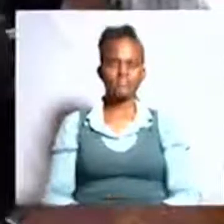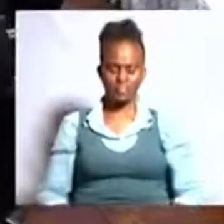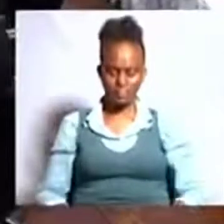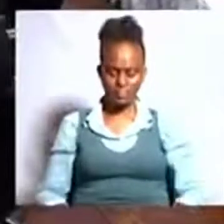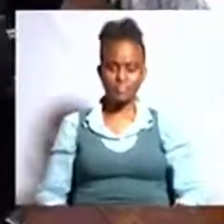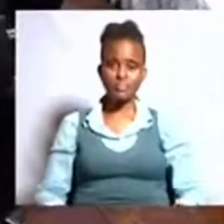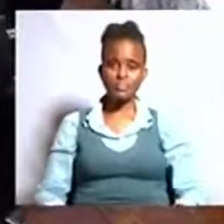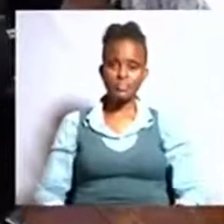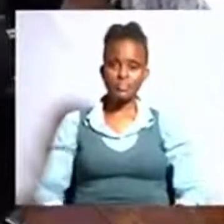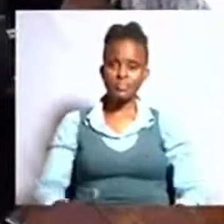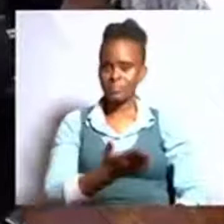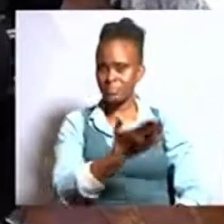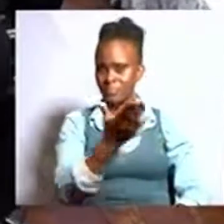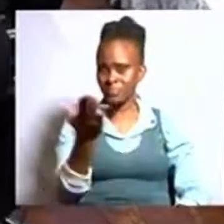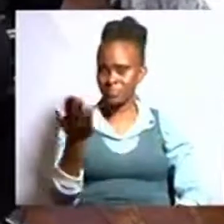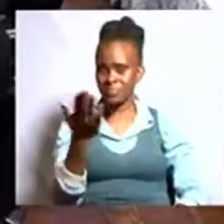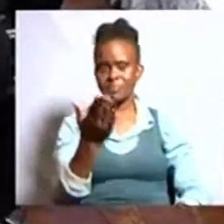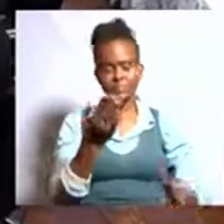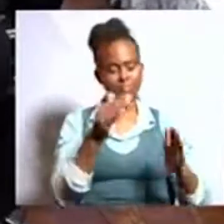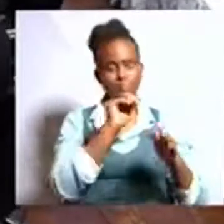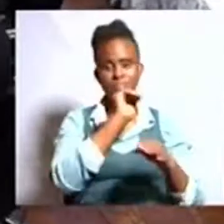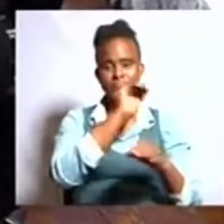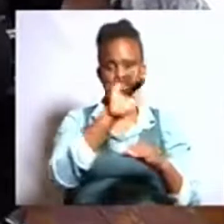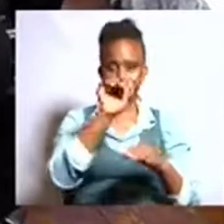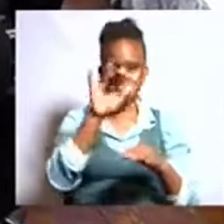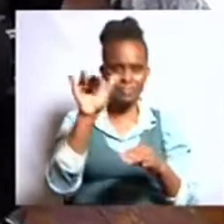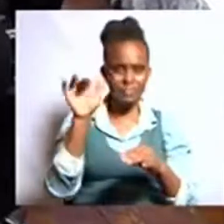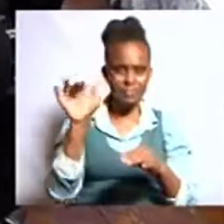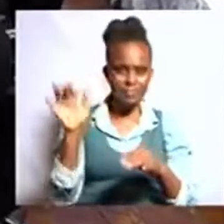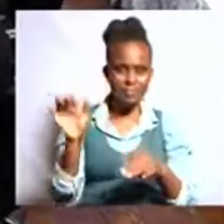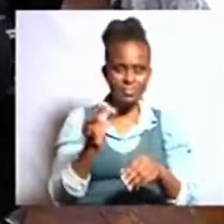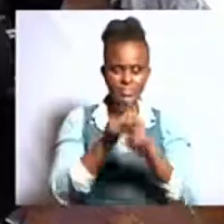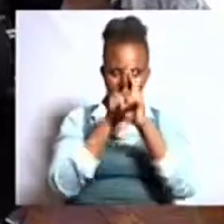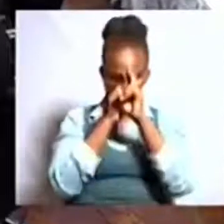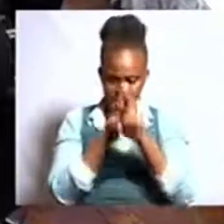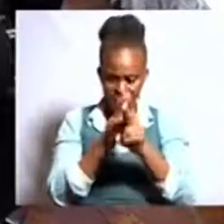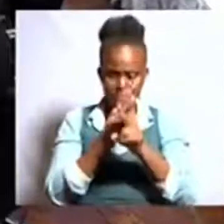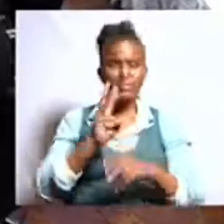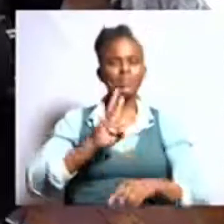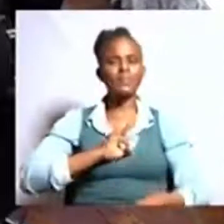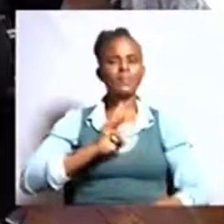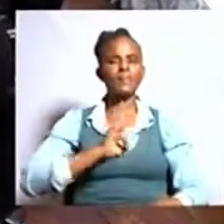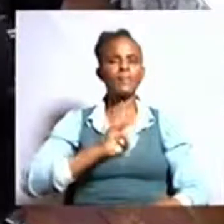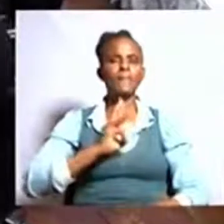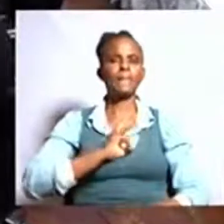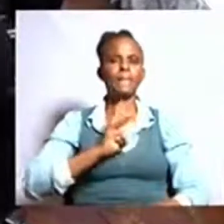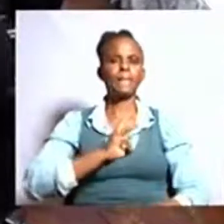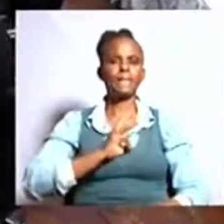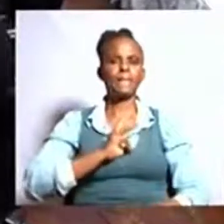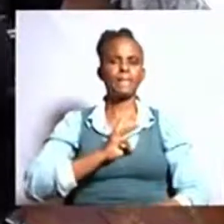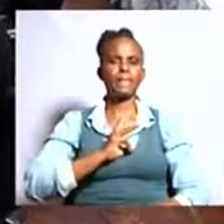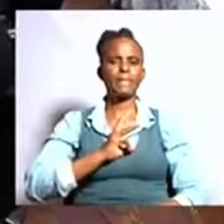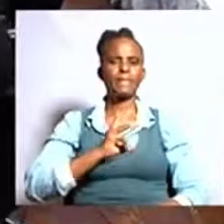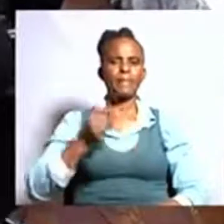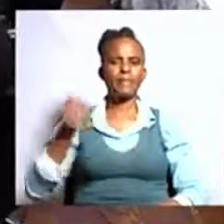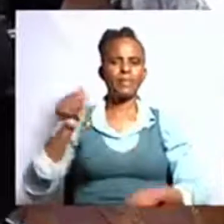As the guidelines are circulating, Honorable Mnyima, can you take up the